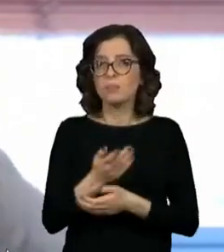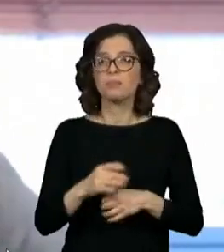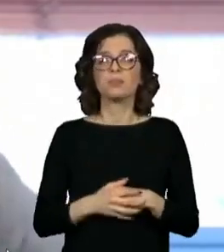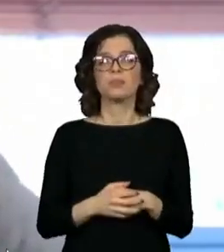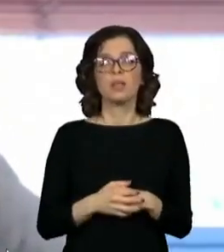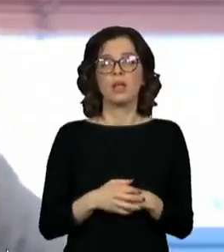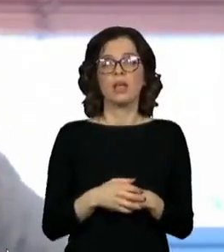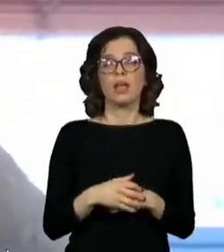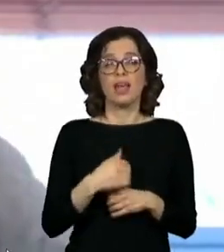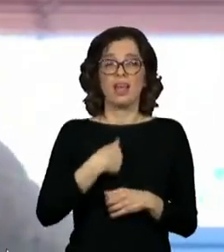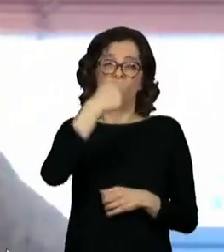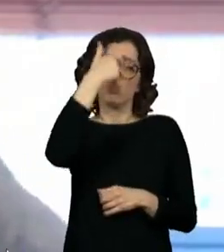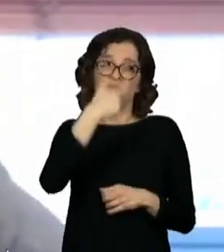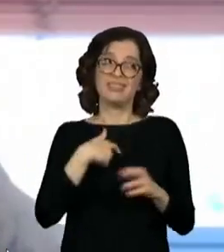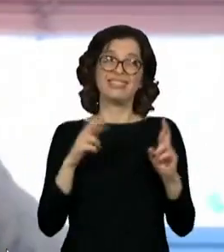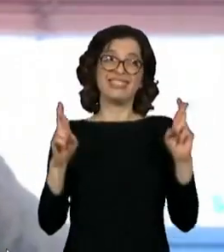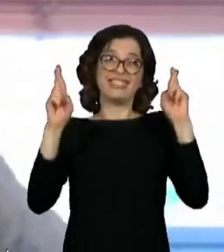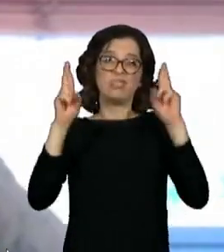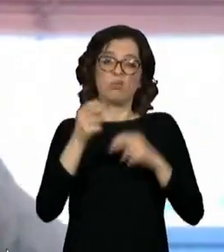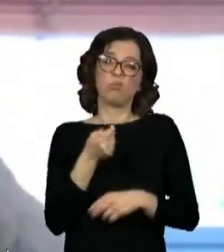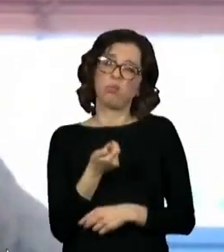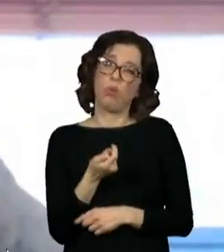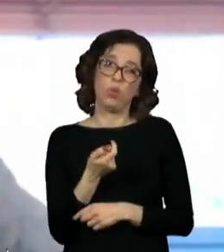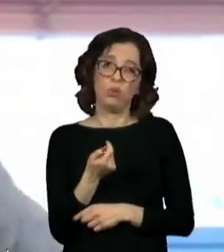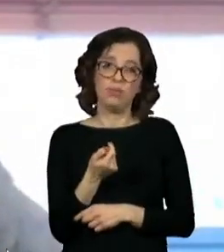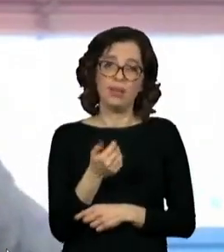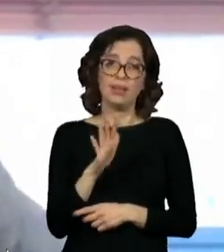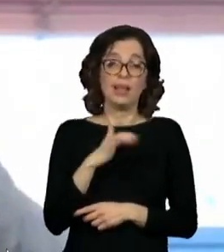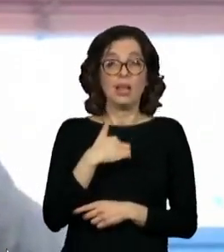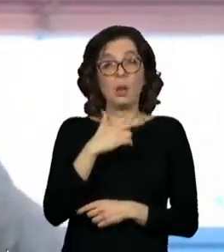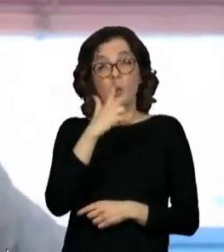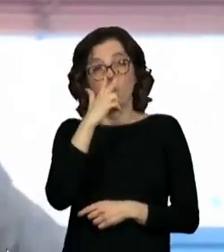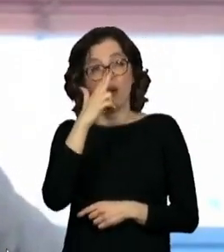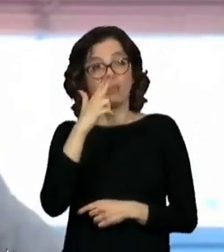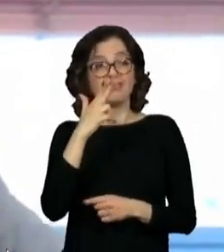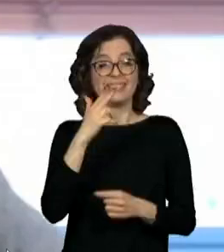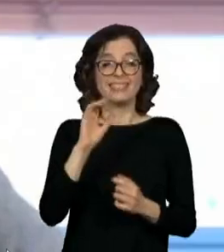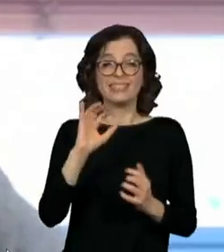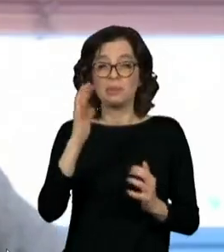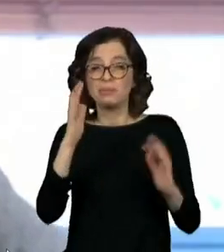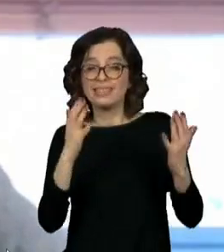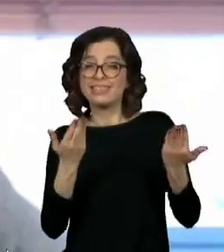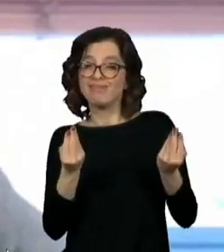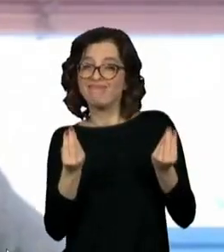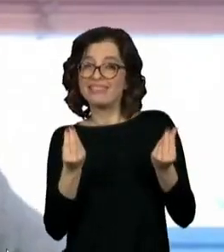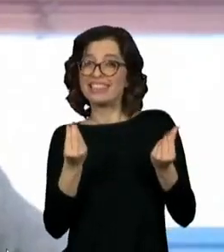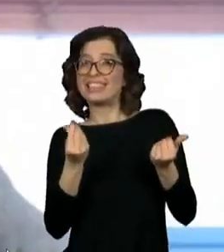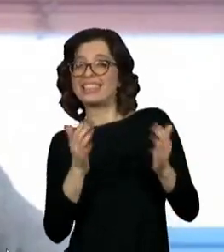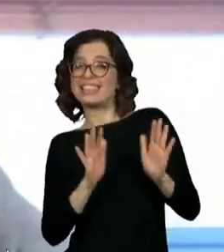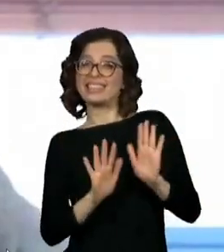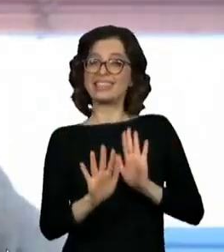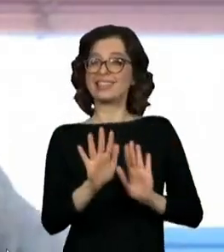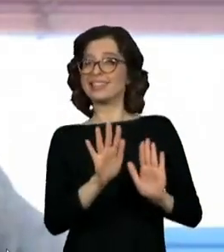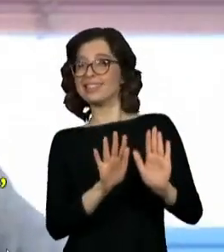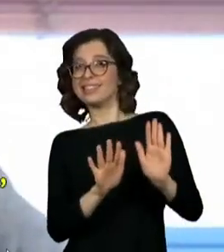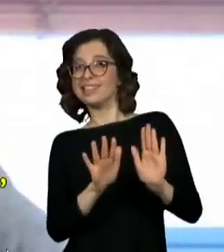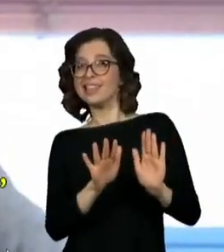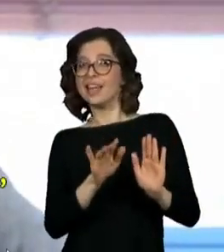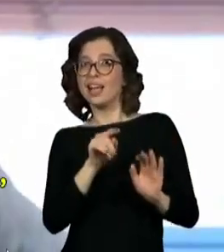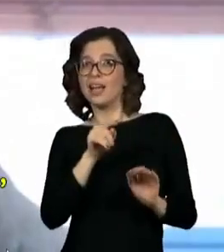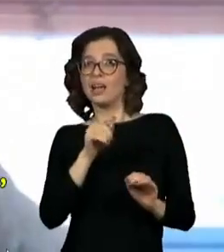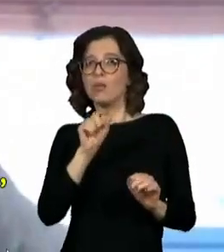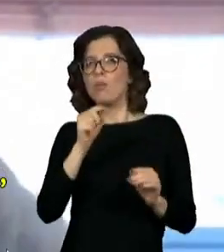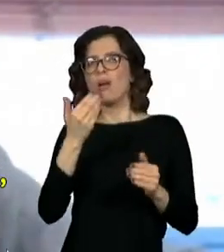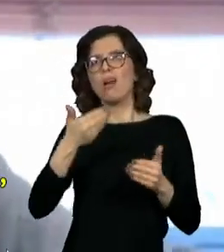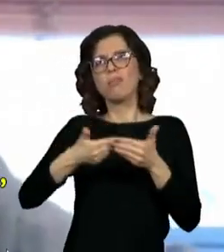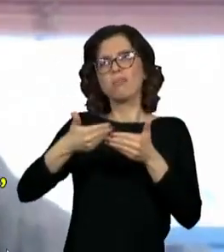I share the optimism a little. I think that the fears at the moment of for